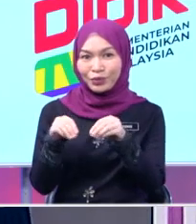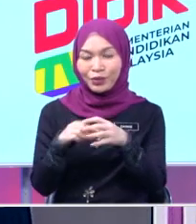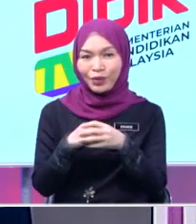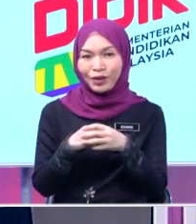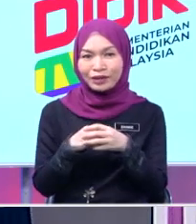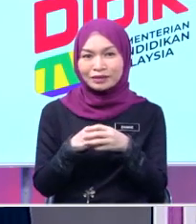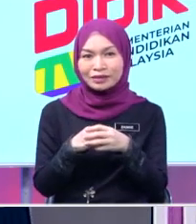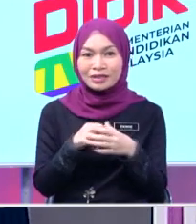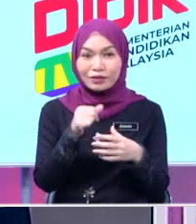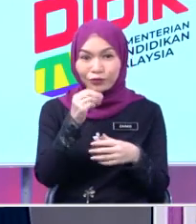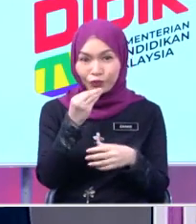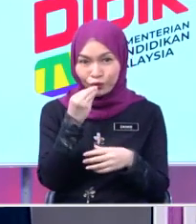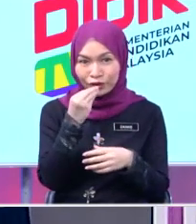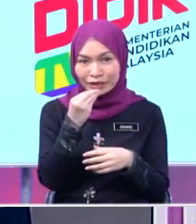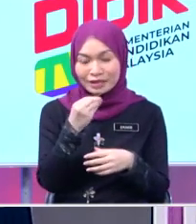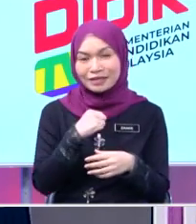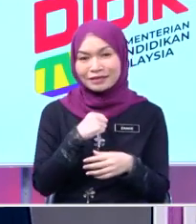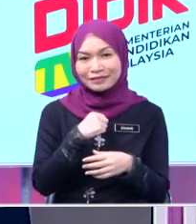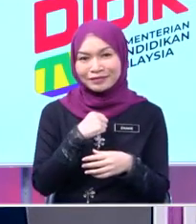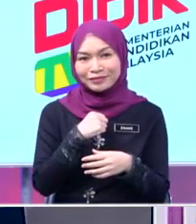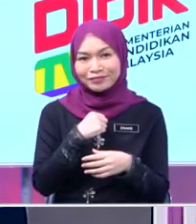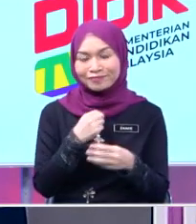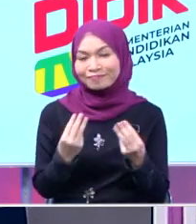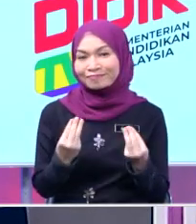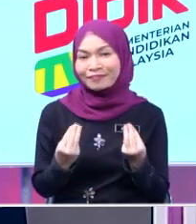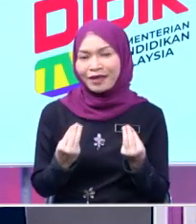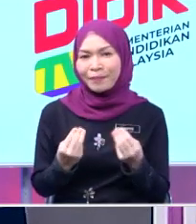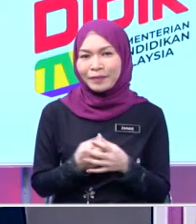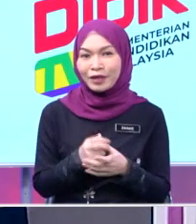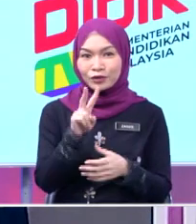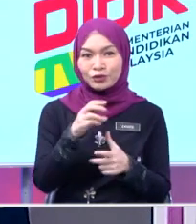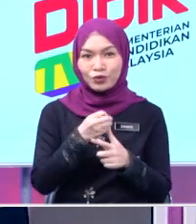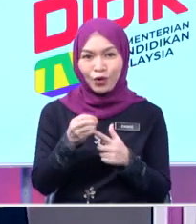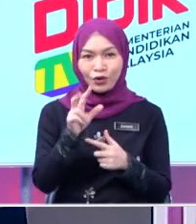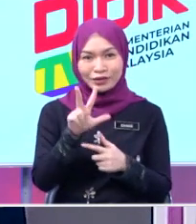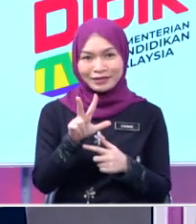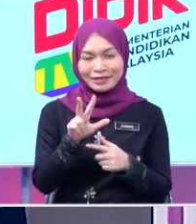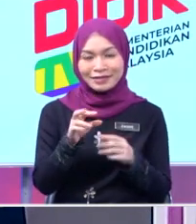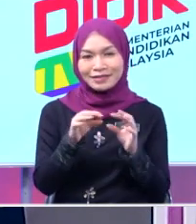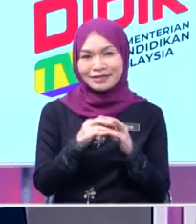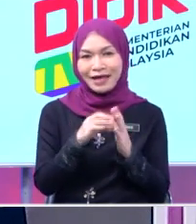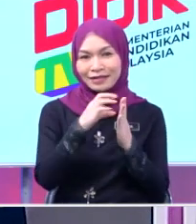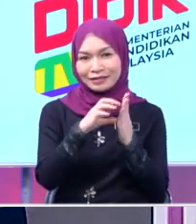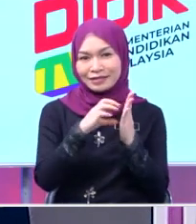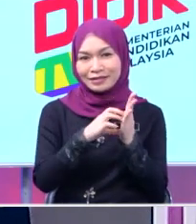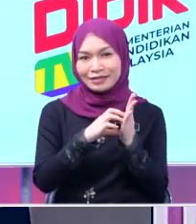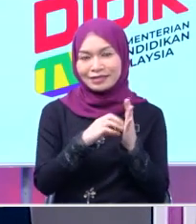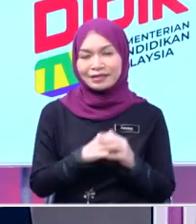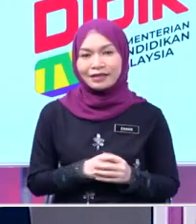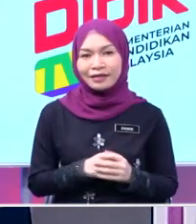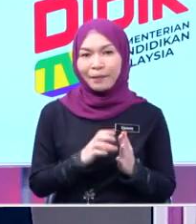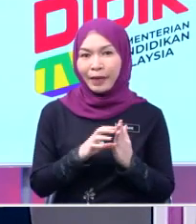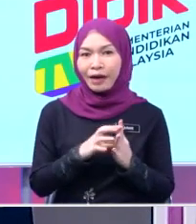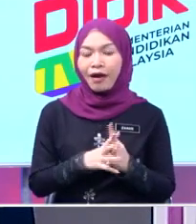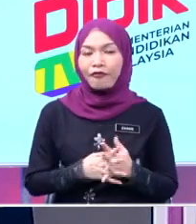elaboration. So they just make 2 or 3 sentences to reiterate or to recap what they have